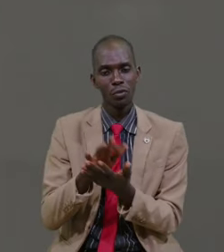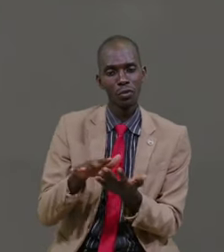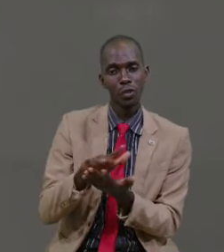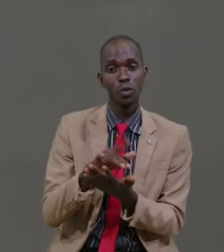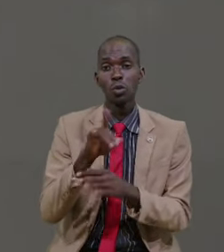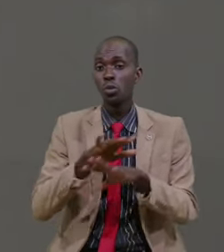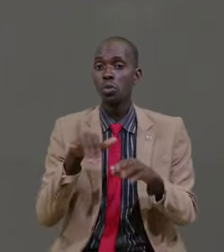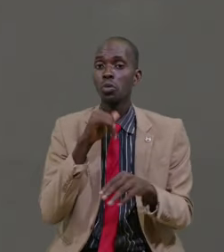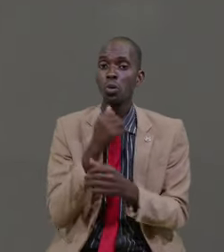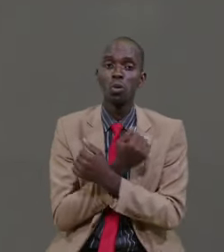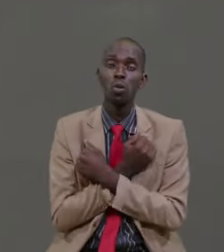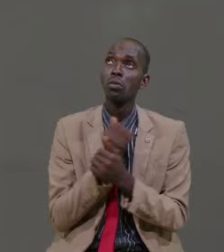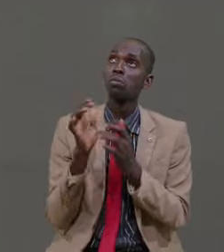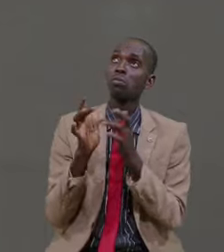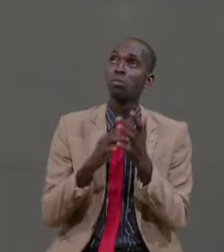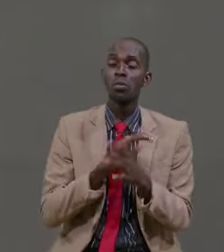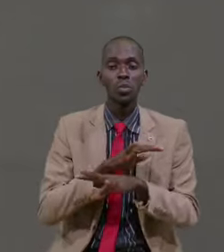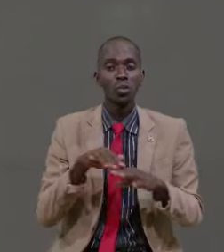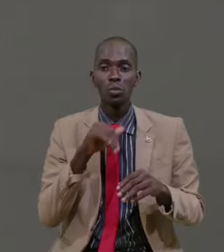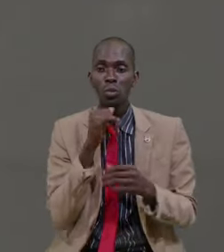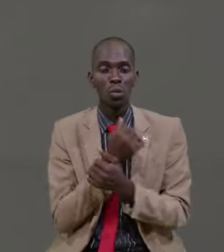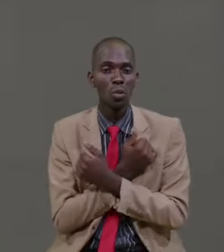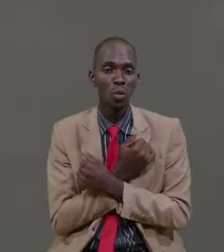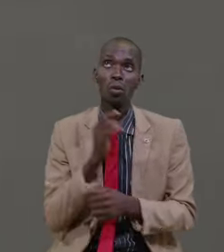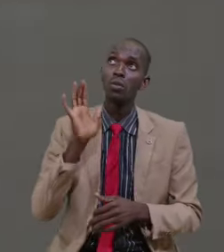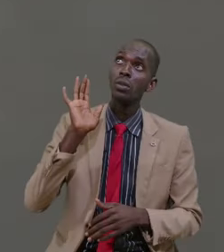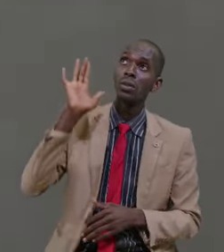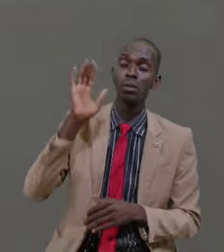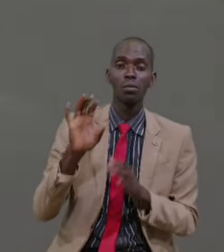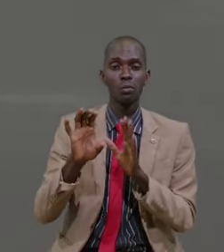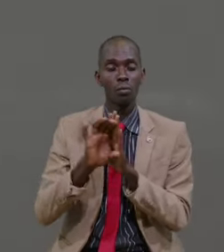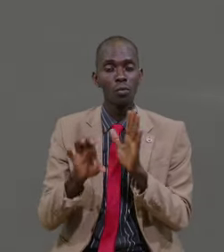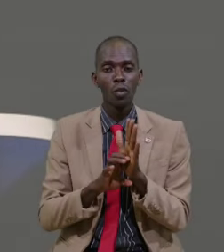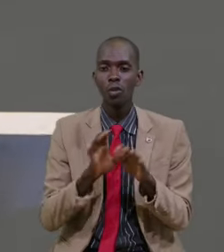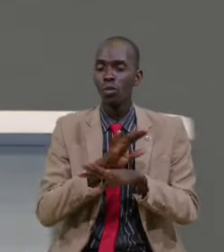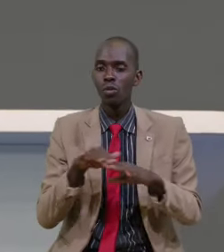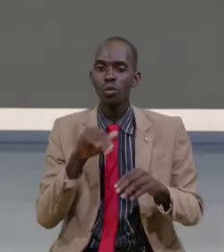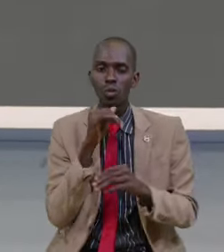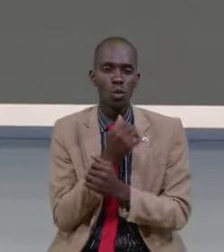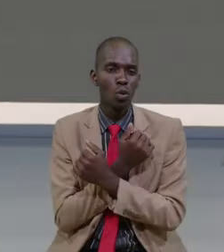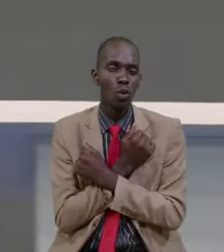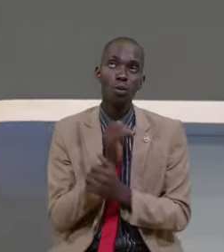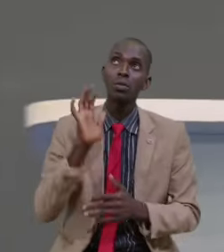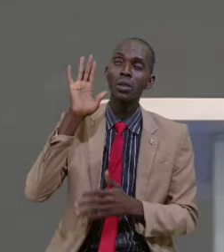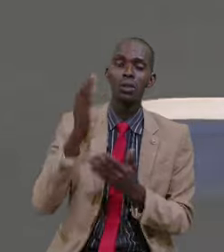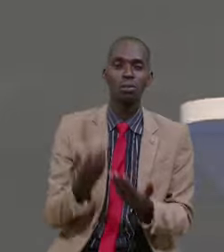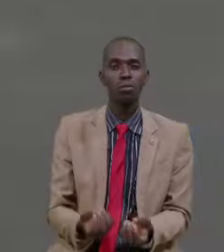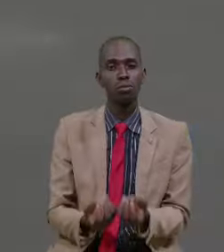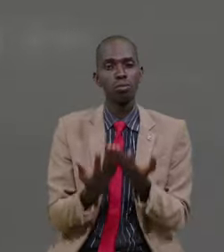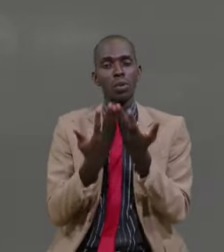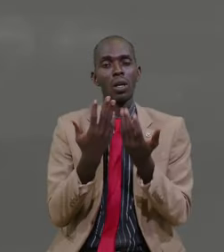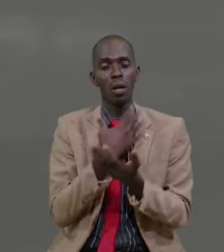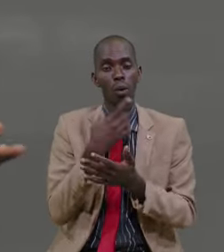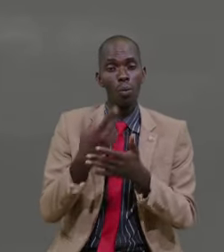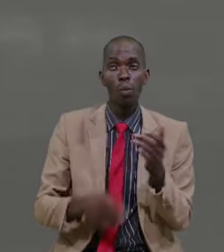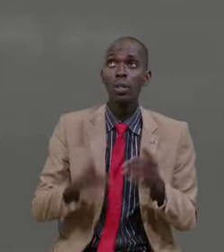do not love his commandment. You do not love his sacrifice and what he did on the